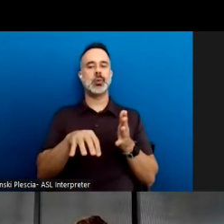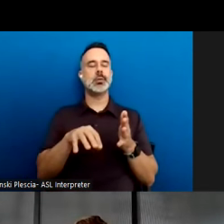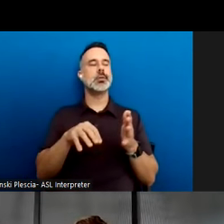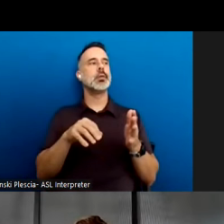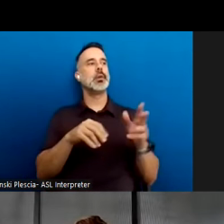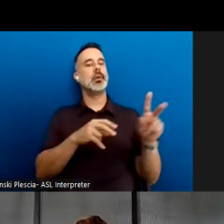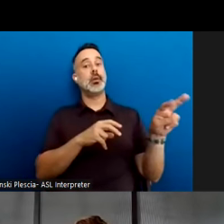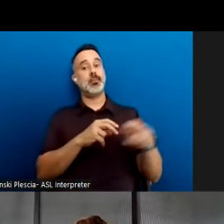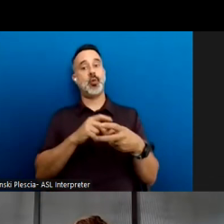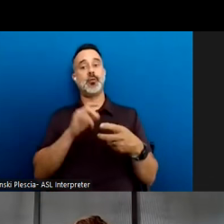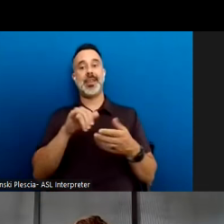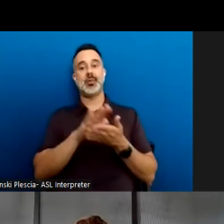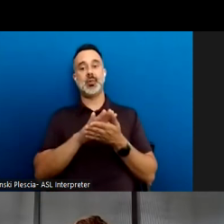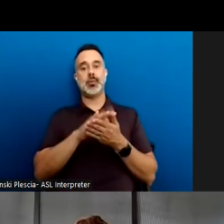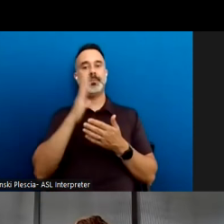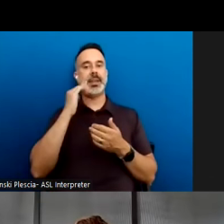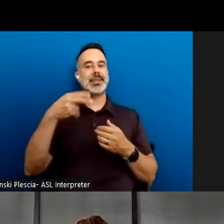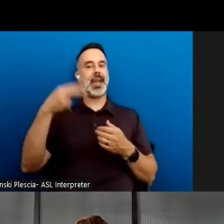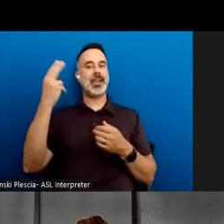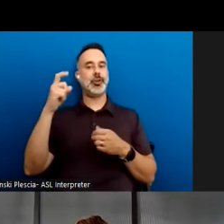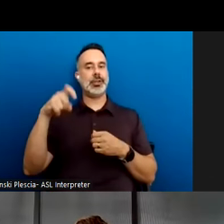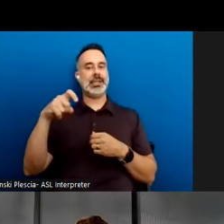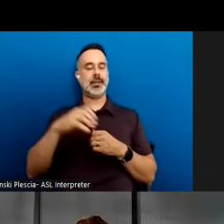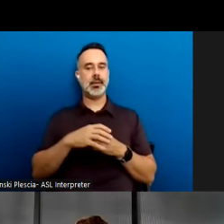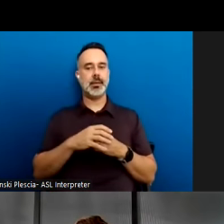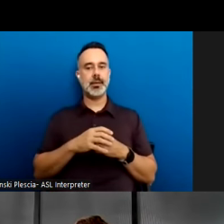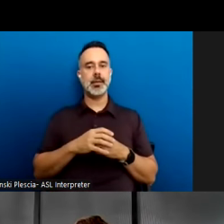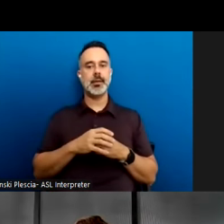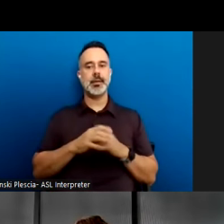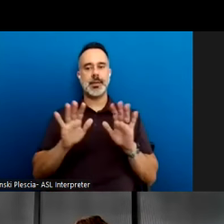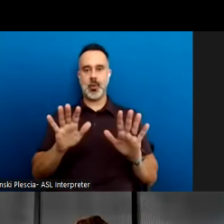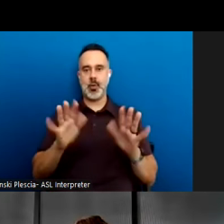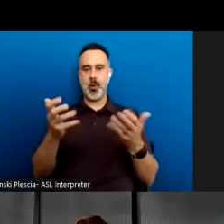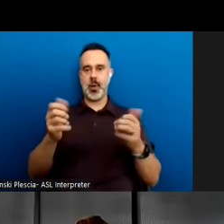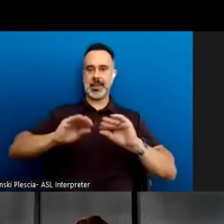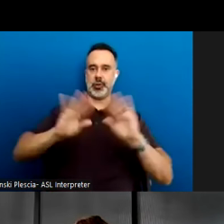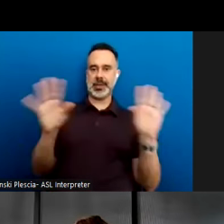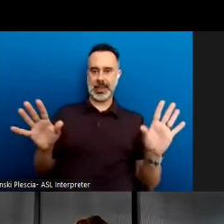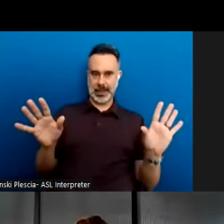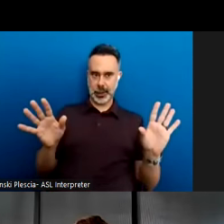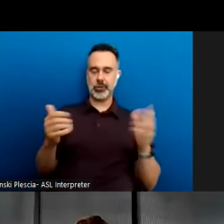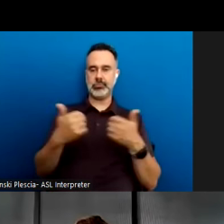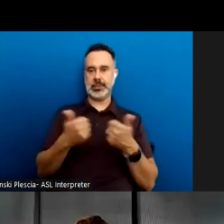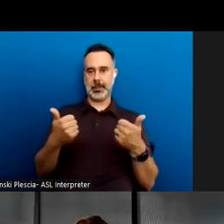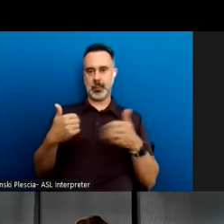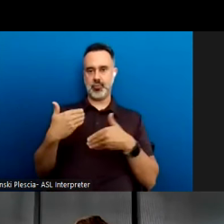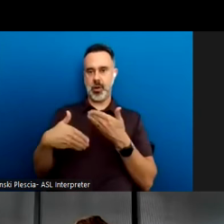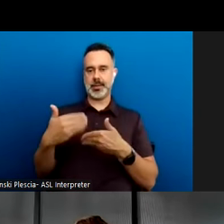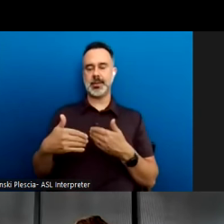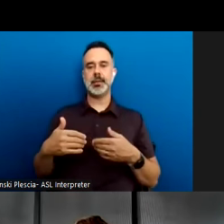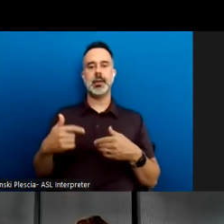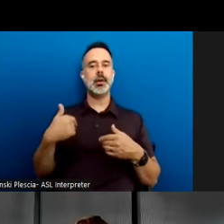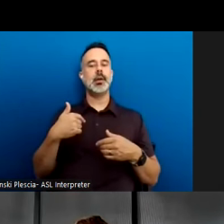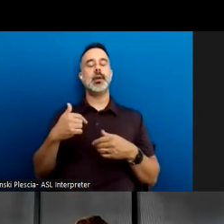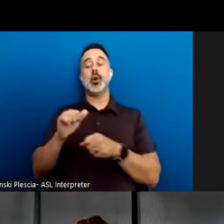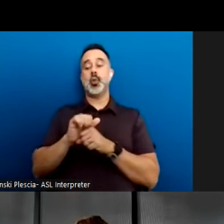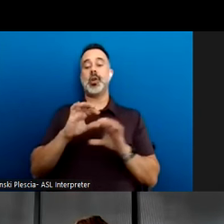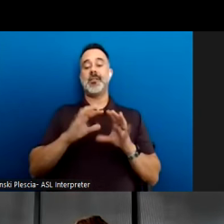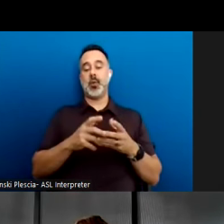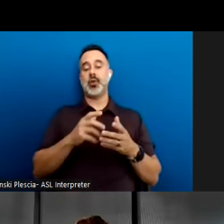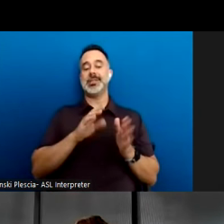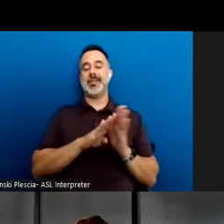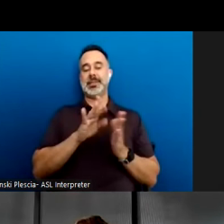the school due to the higher need. So again, I just want to make sure that is clear. We work with Workforce Development Center, and then we